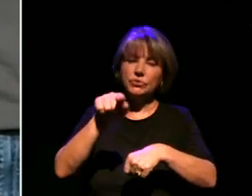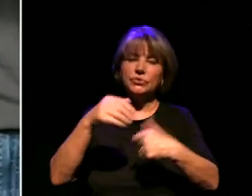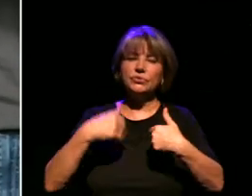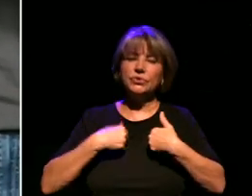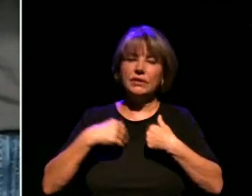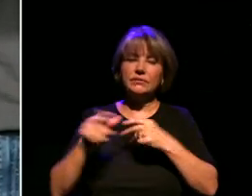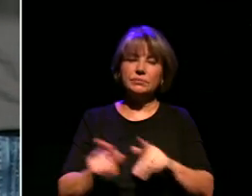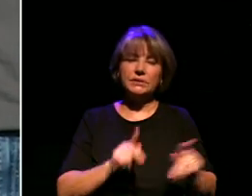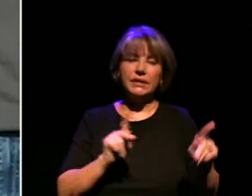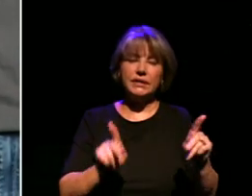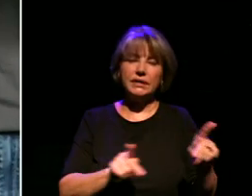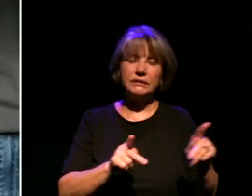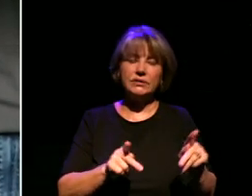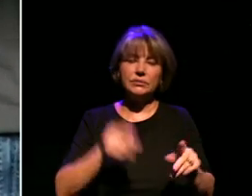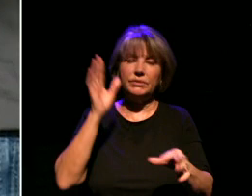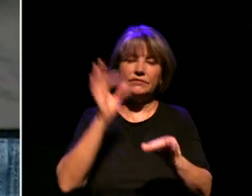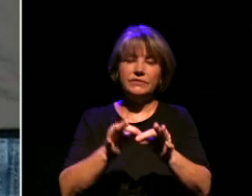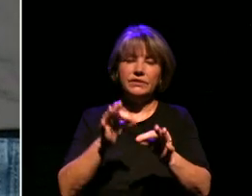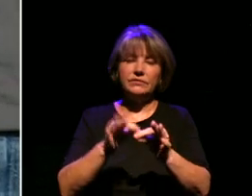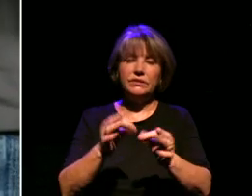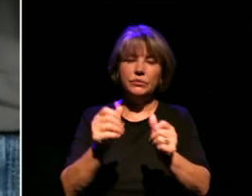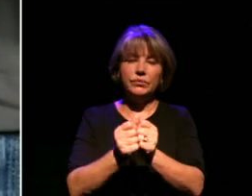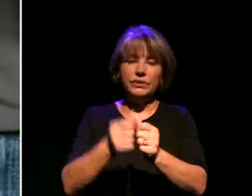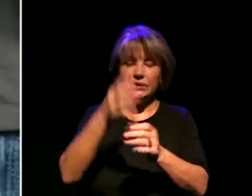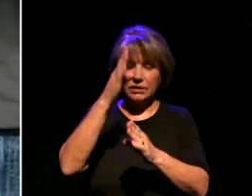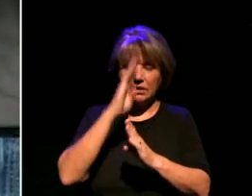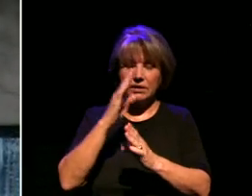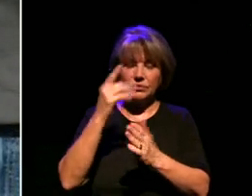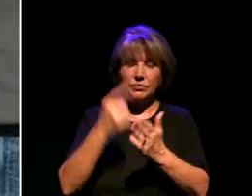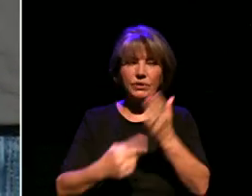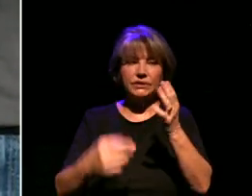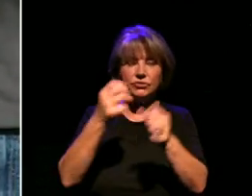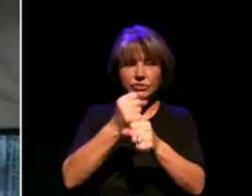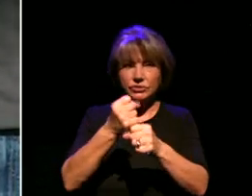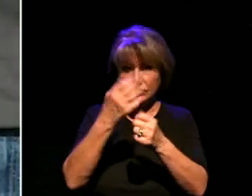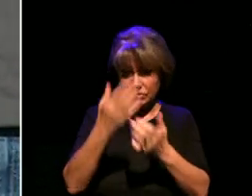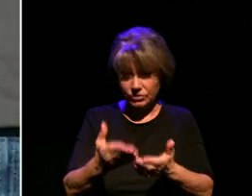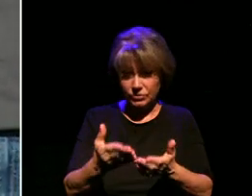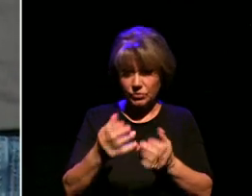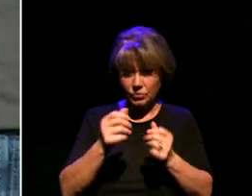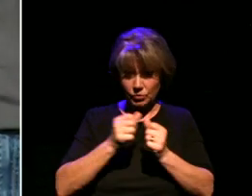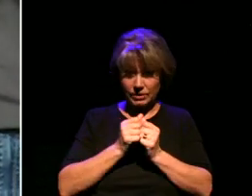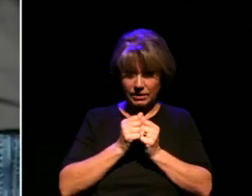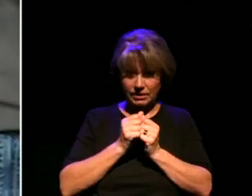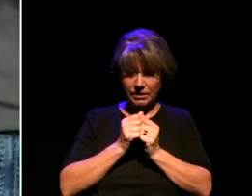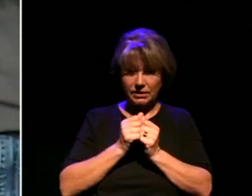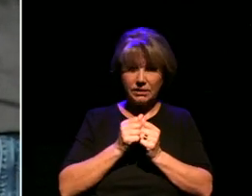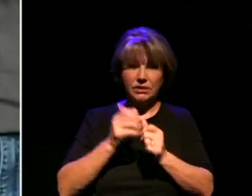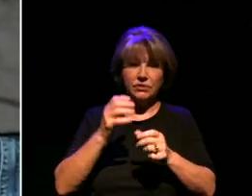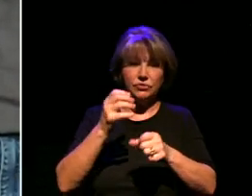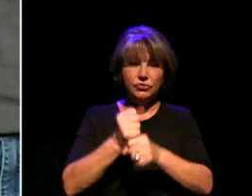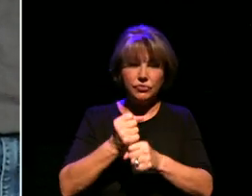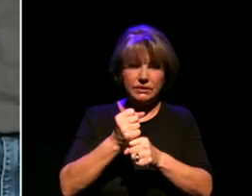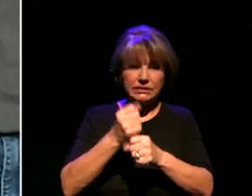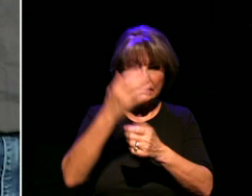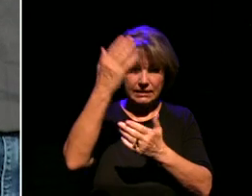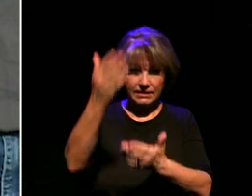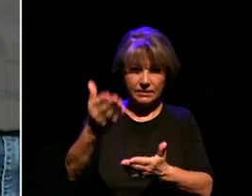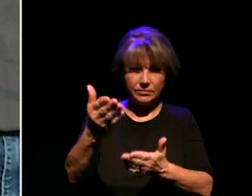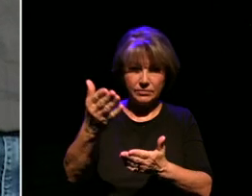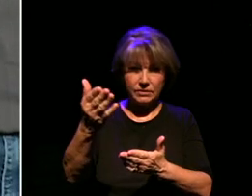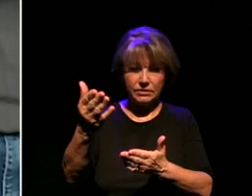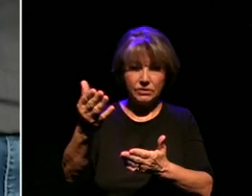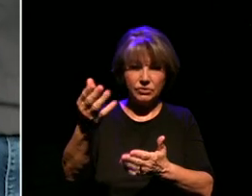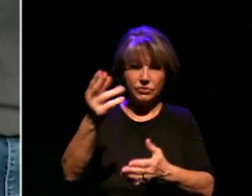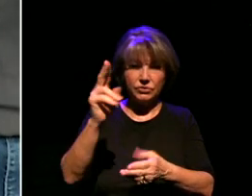to be faithful with what God has entrusted you with, to trust that He can take what you have